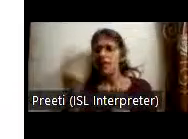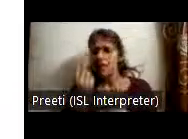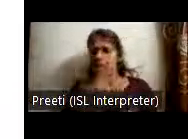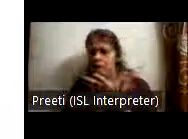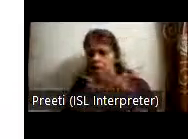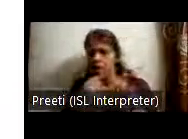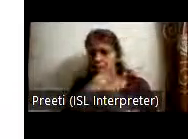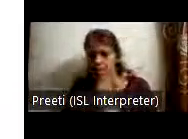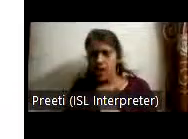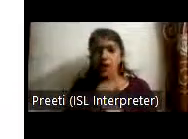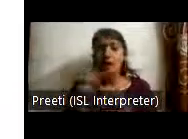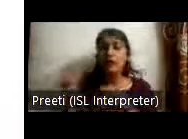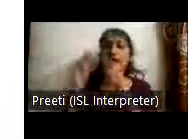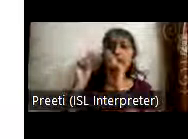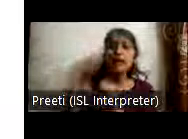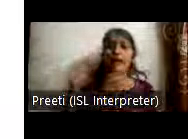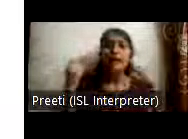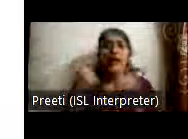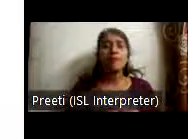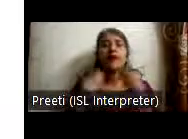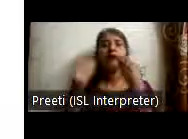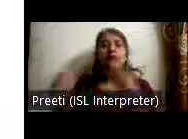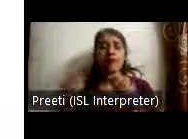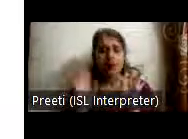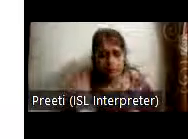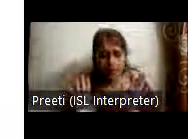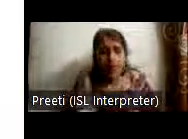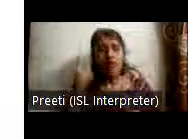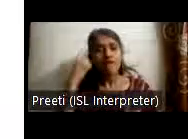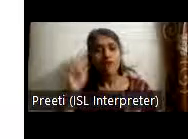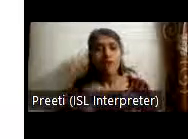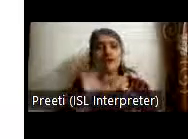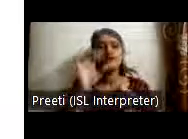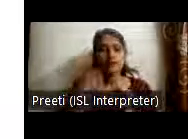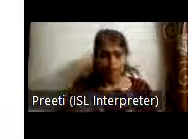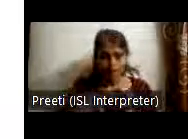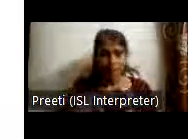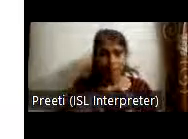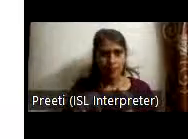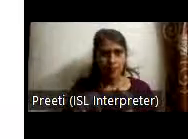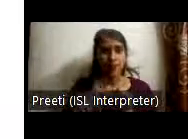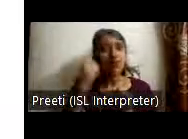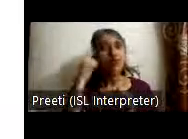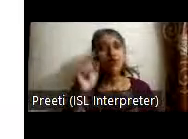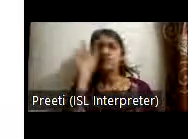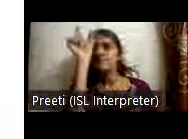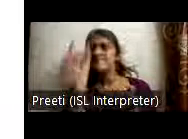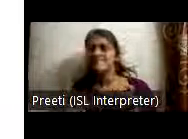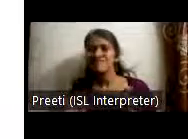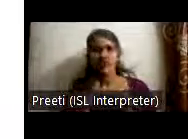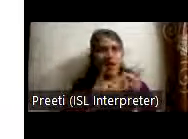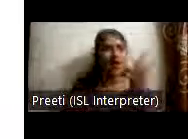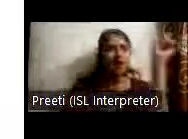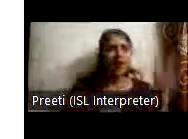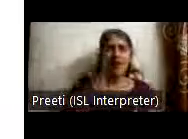elements that they require in the environment. What is required in terms of accessibility, and on the left is what are the barriers. So the barriers